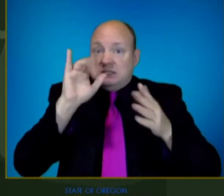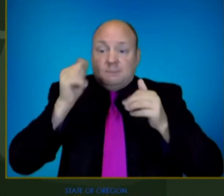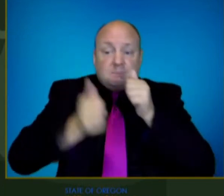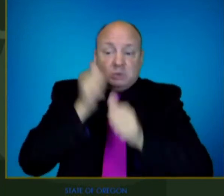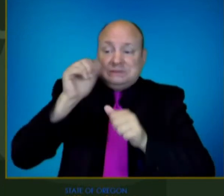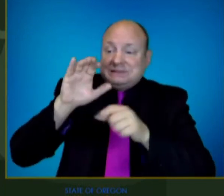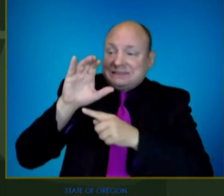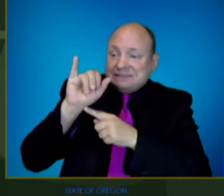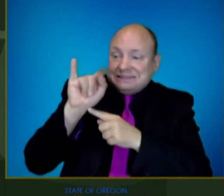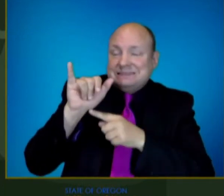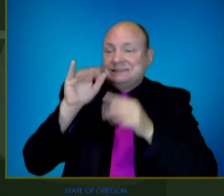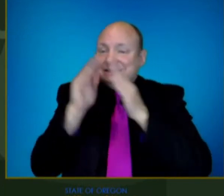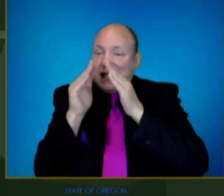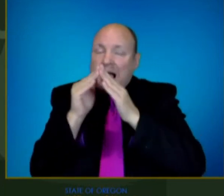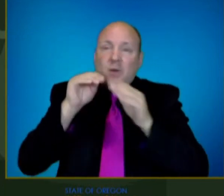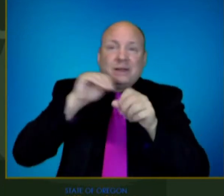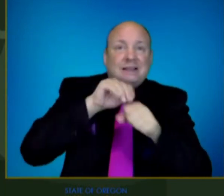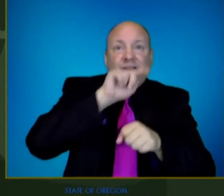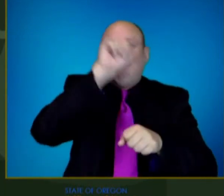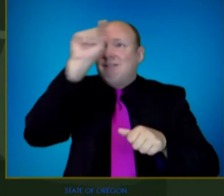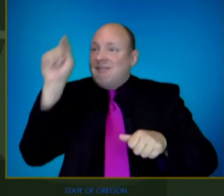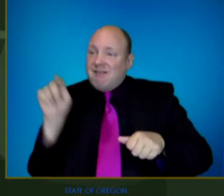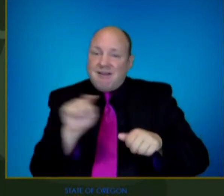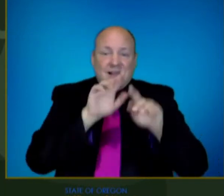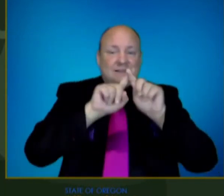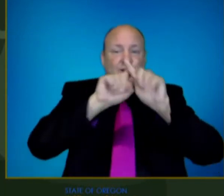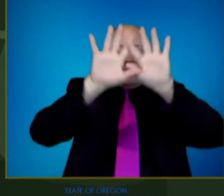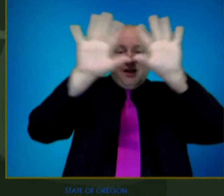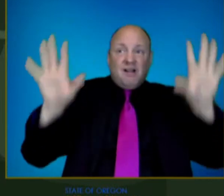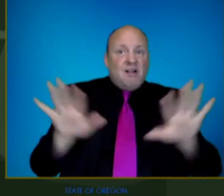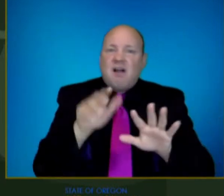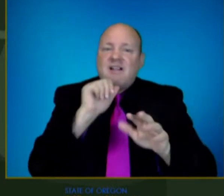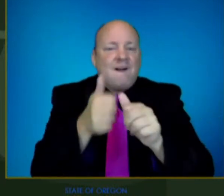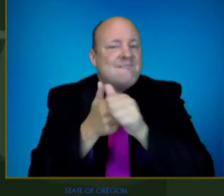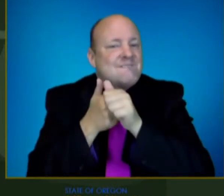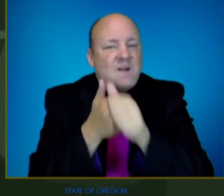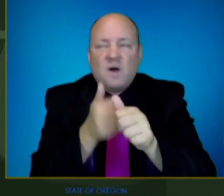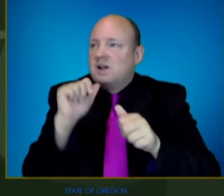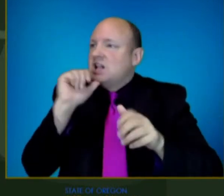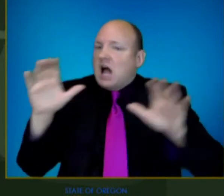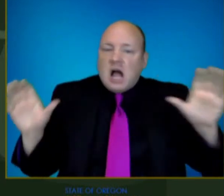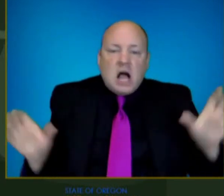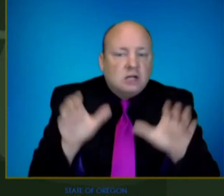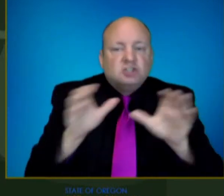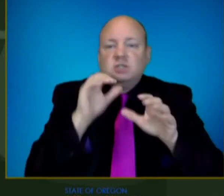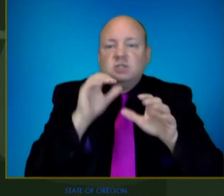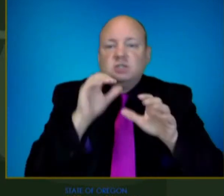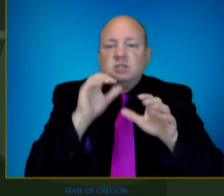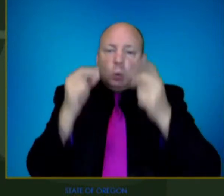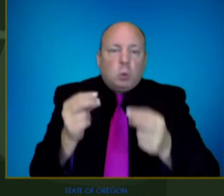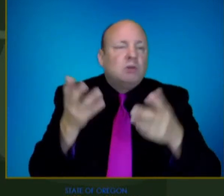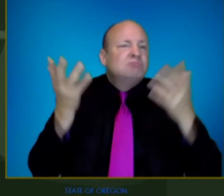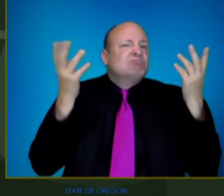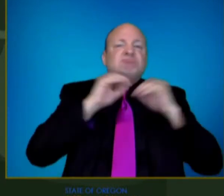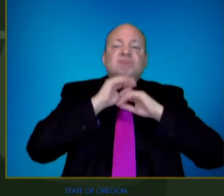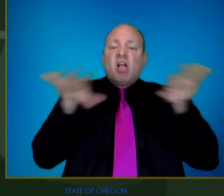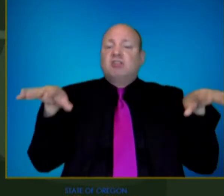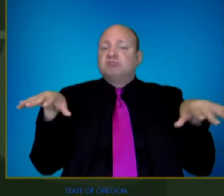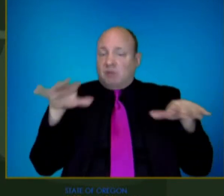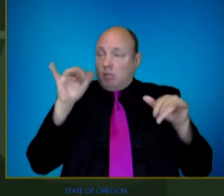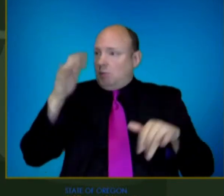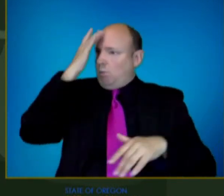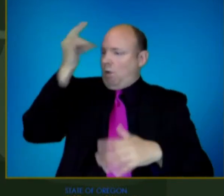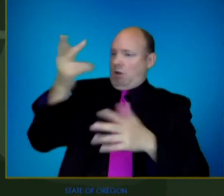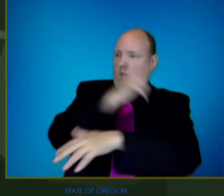here is to preserve our hospital bed capacity for Oregonians that need quality